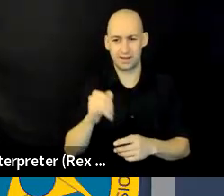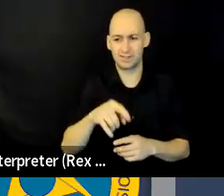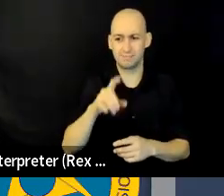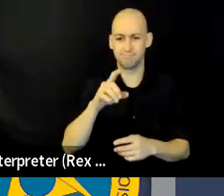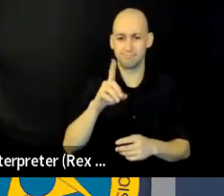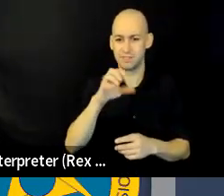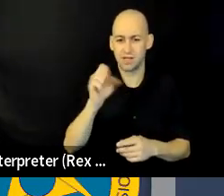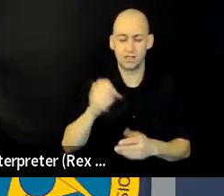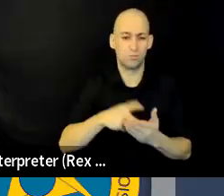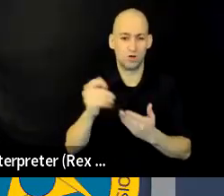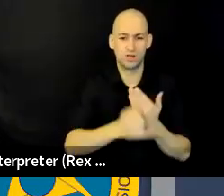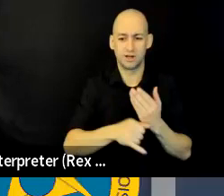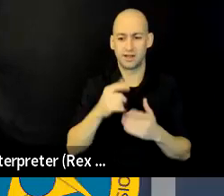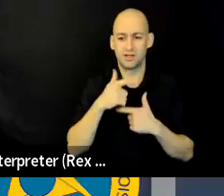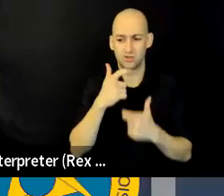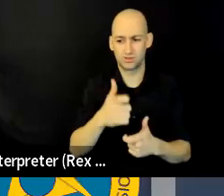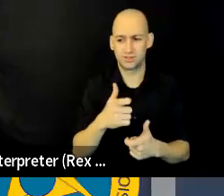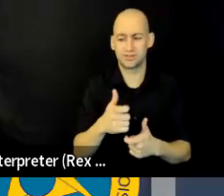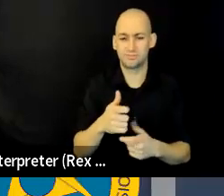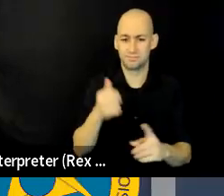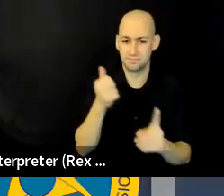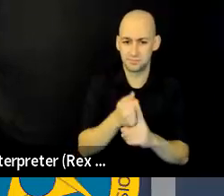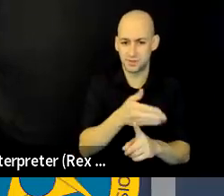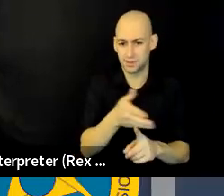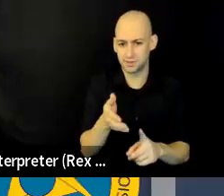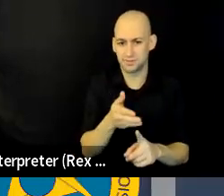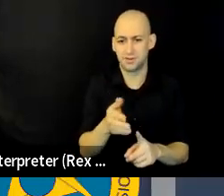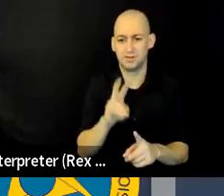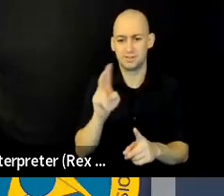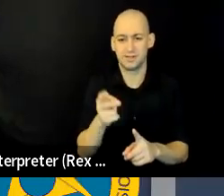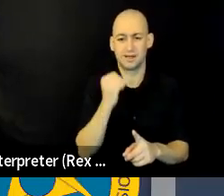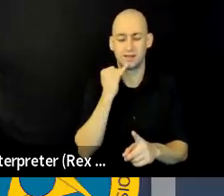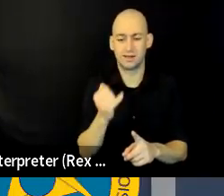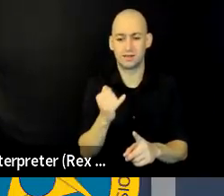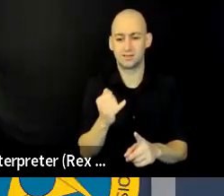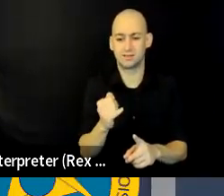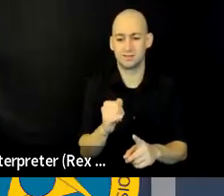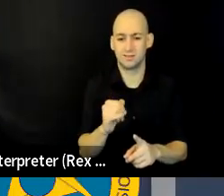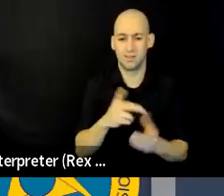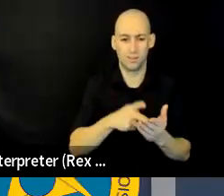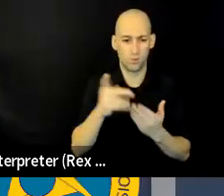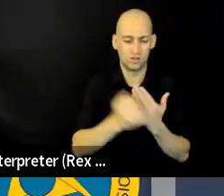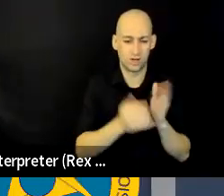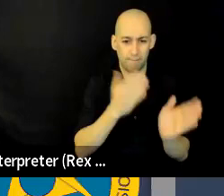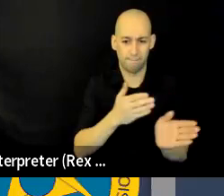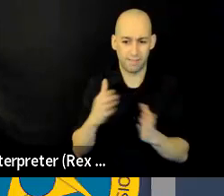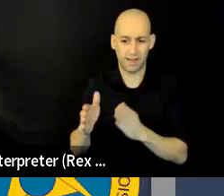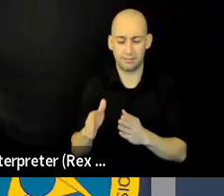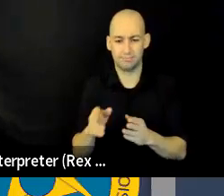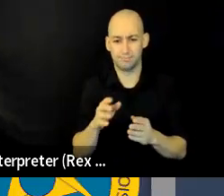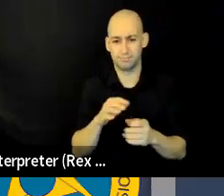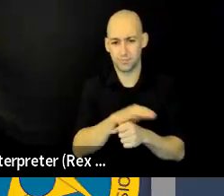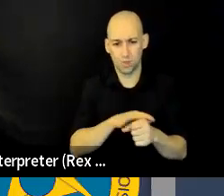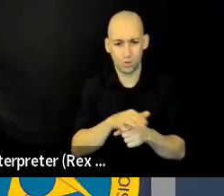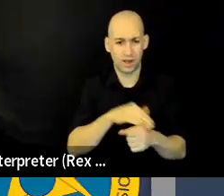and necessity require the proposed project? The second one is the project planned and located in a manner that